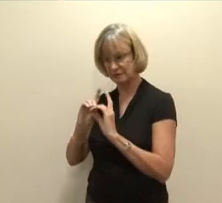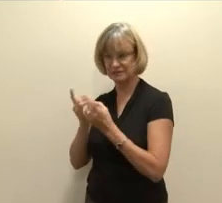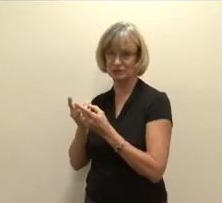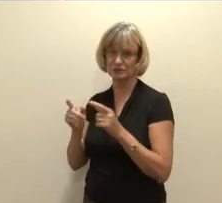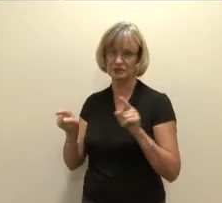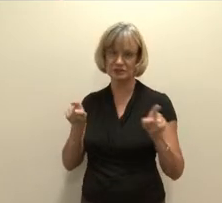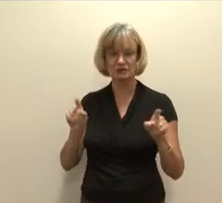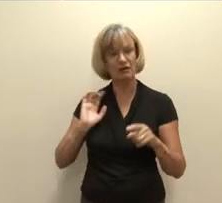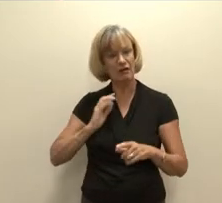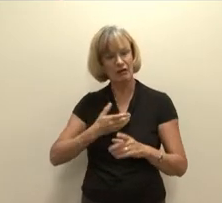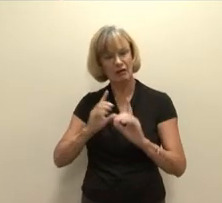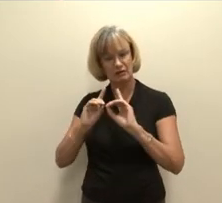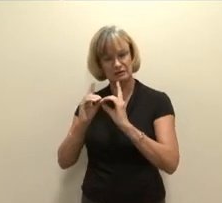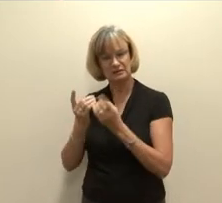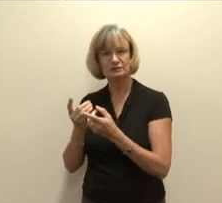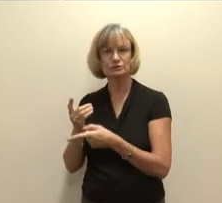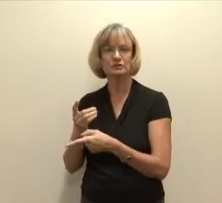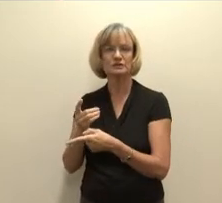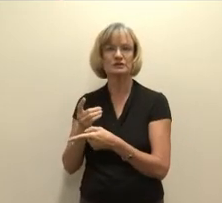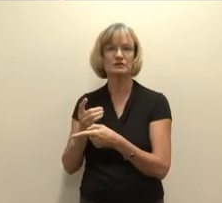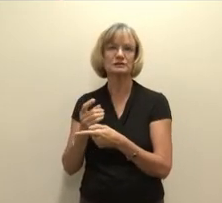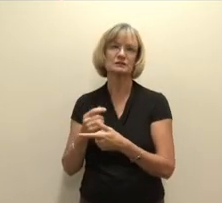Our district is